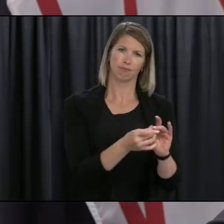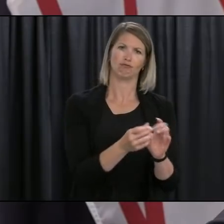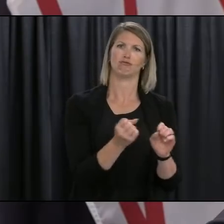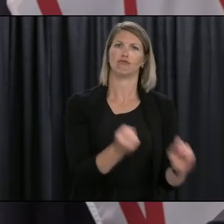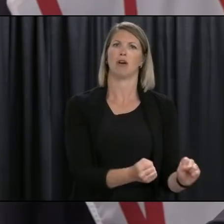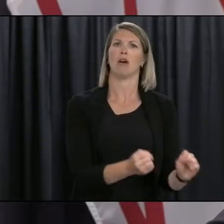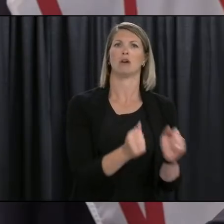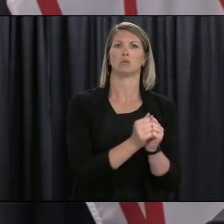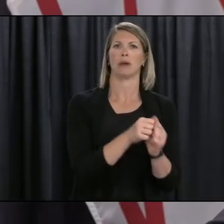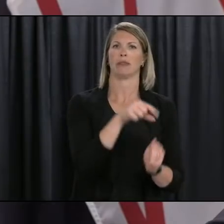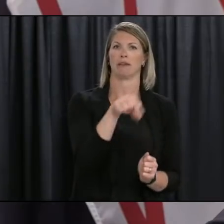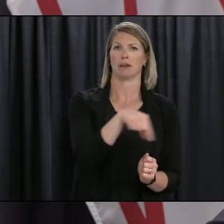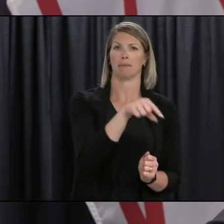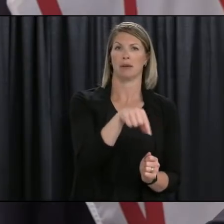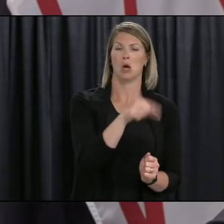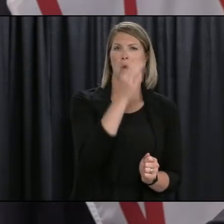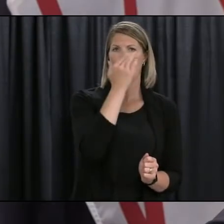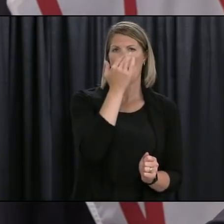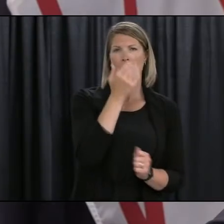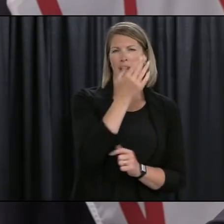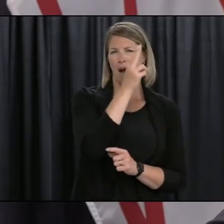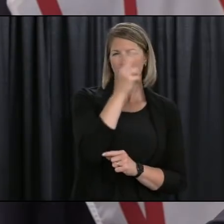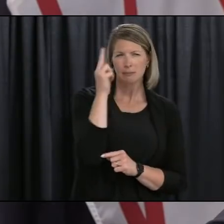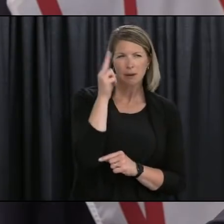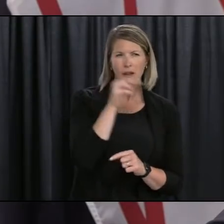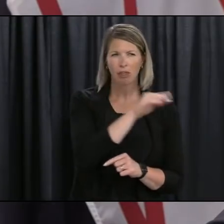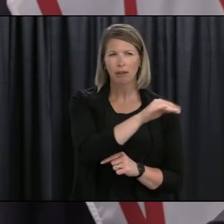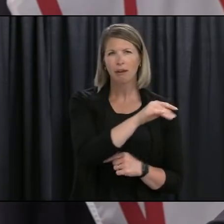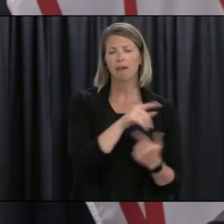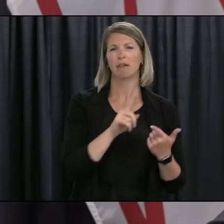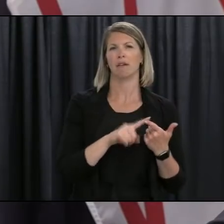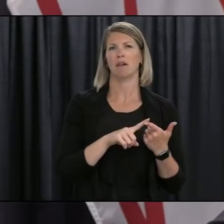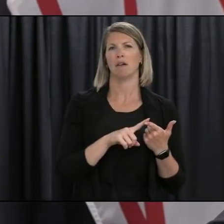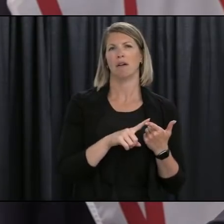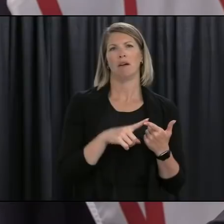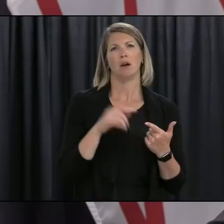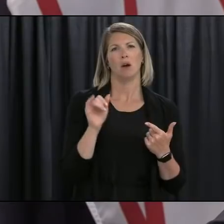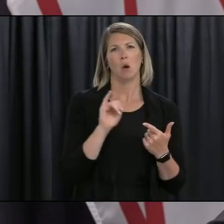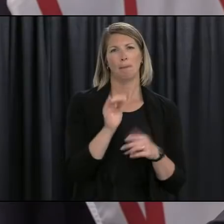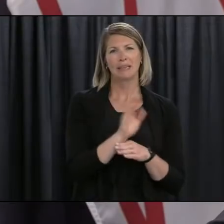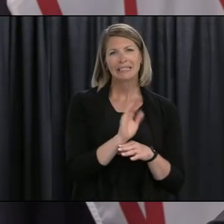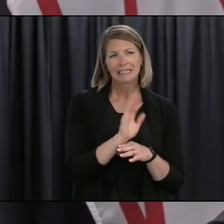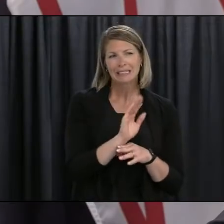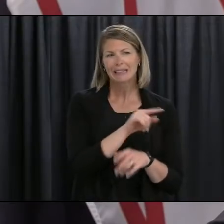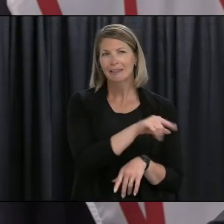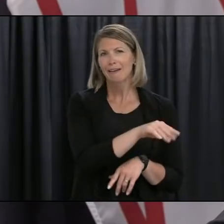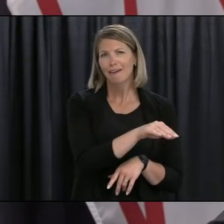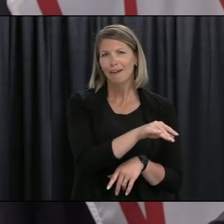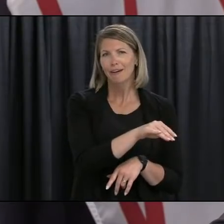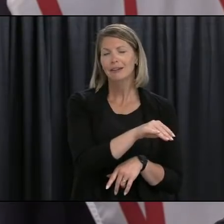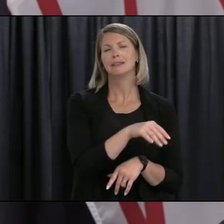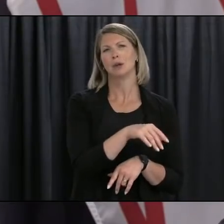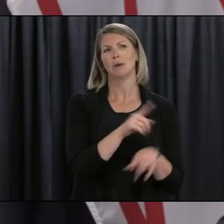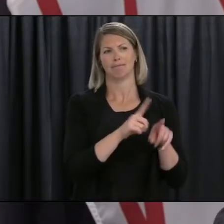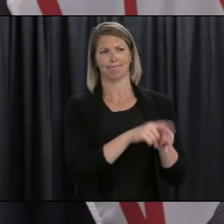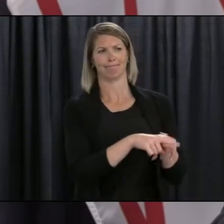and you name it in the Lab West side for people that live in Quebec and in Labrador City and Wabash. So right now, they